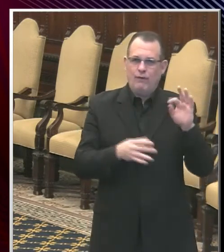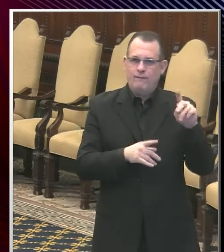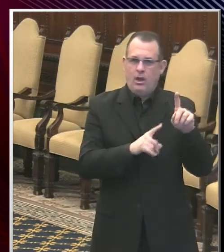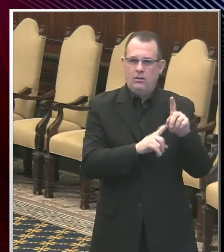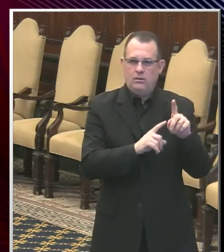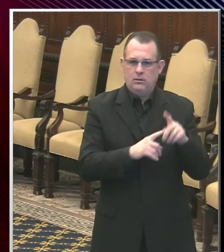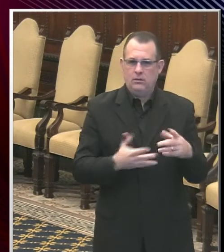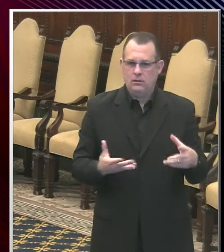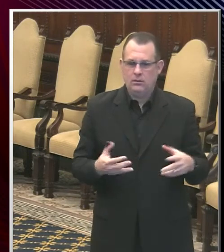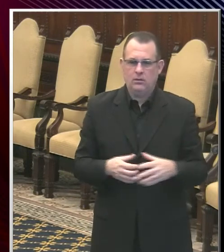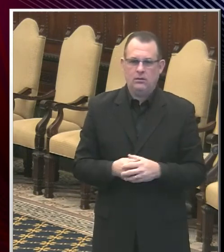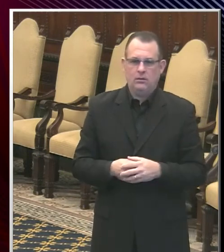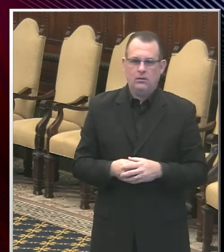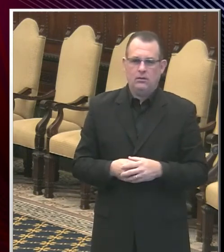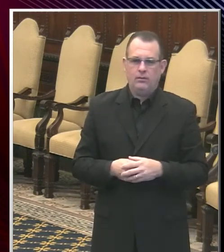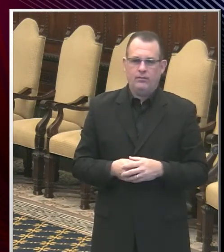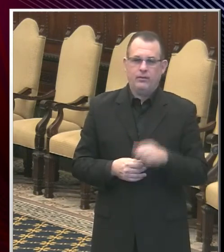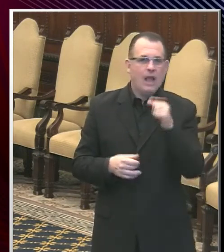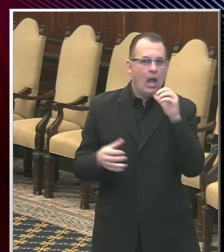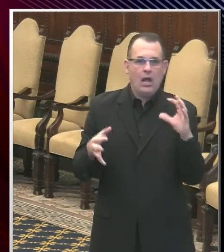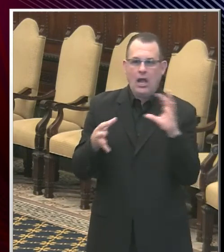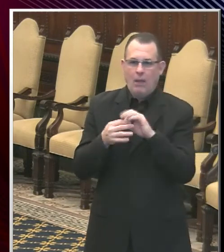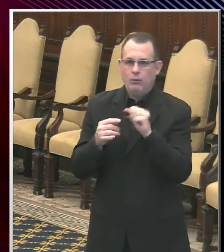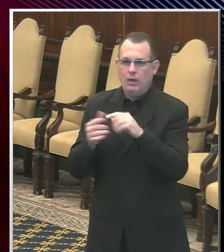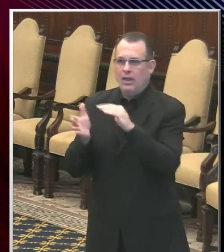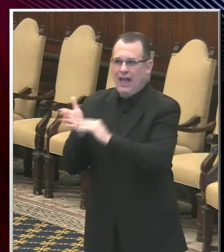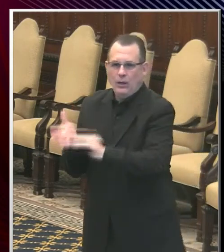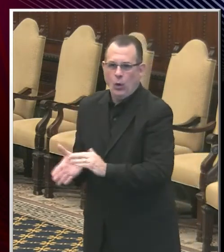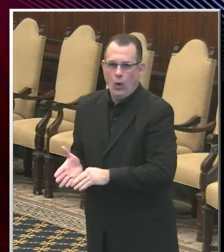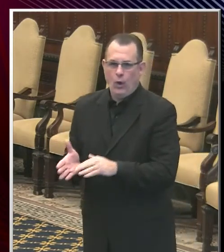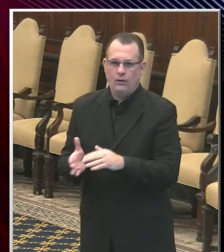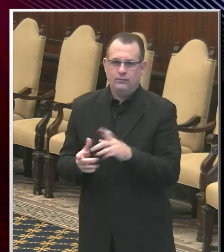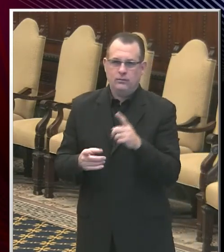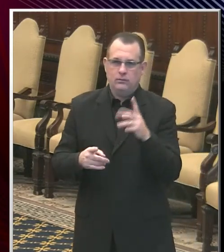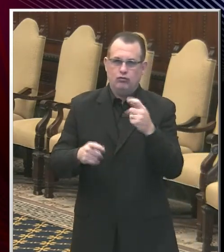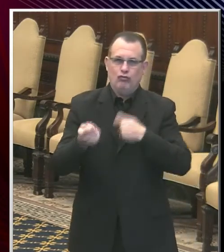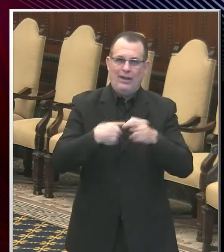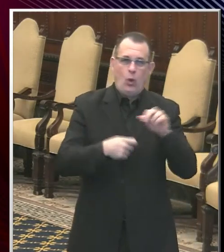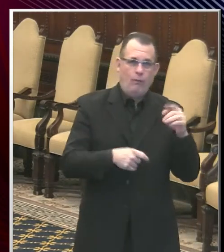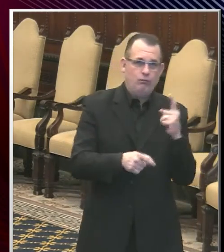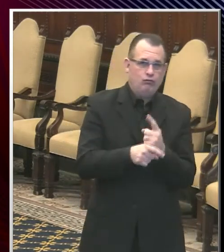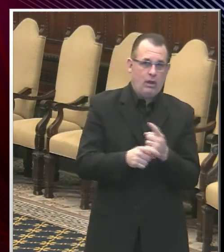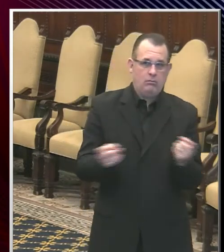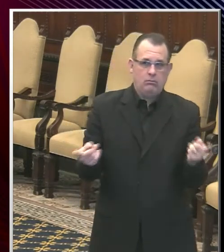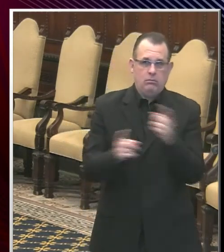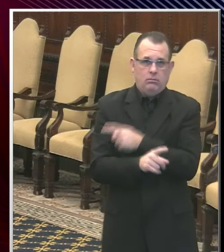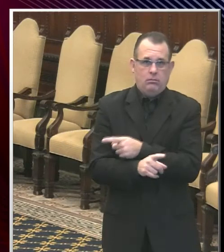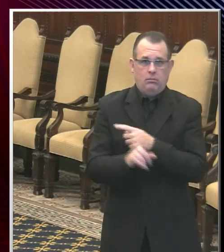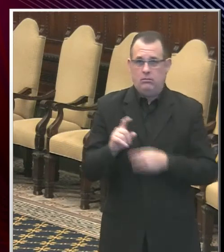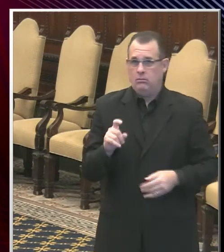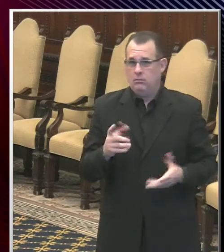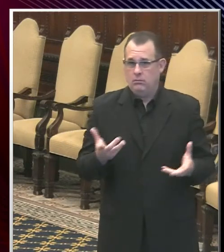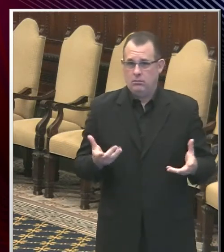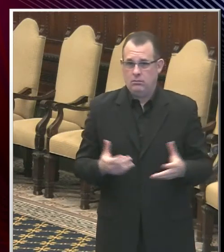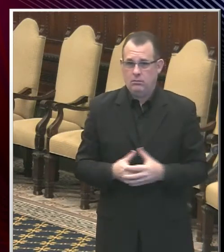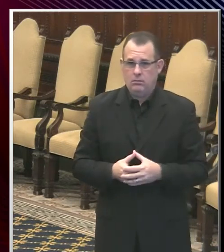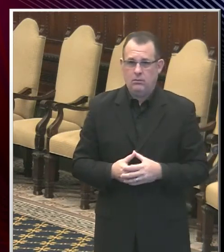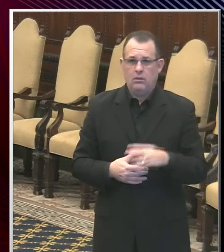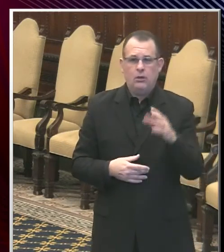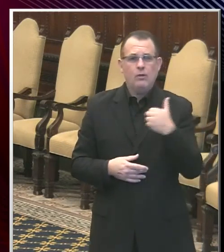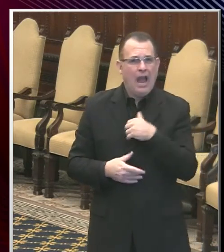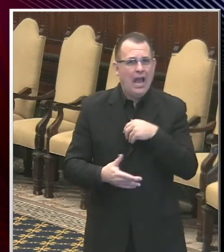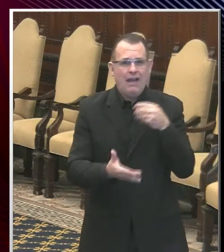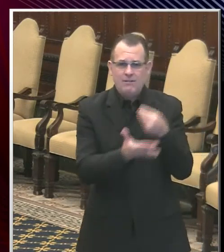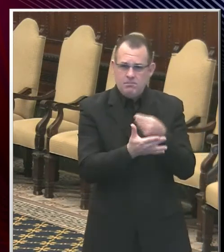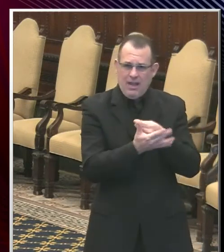the layoffs that you'll have to make. It was not a trade-off like that. They will be paid for out of the general fund, but we had money set aside for